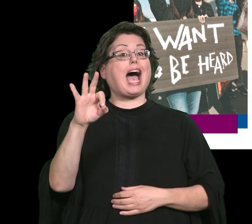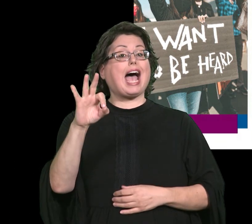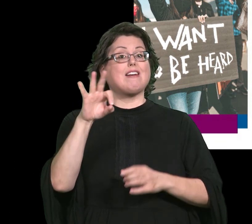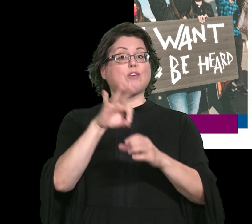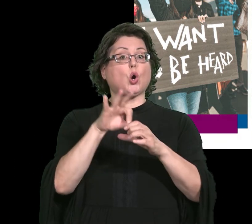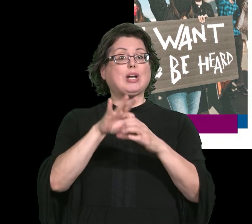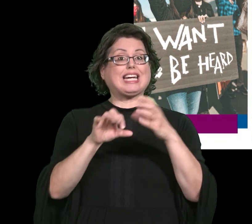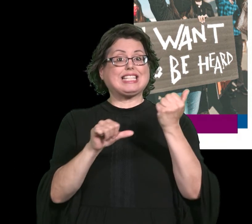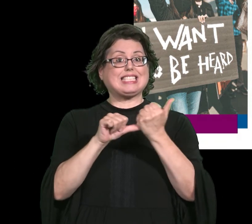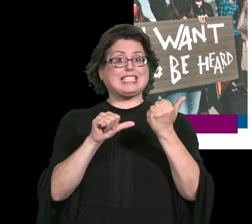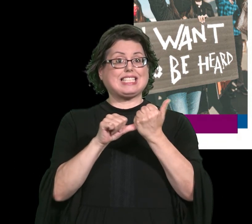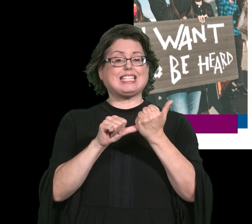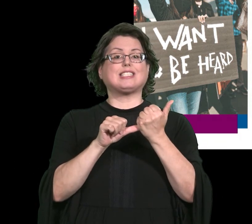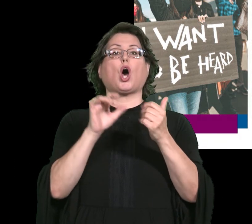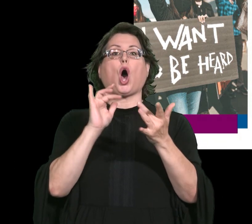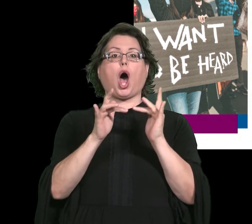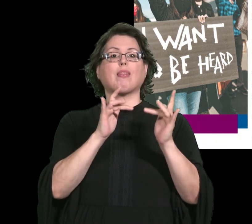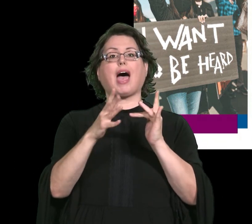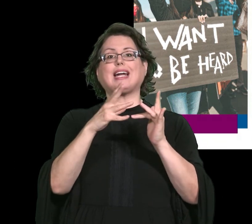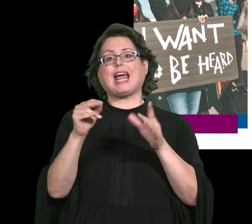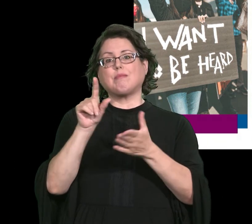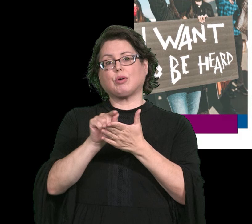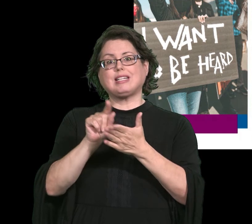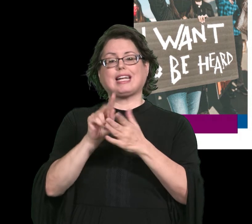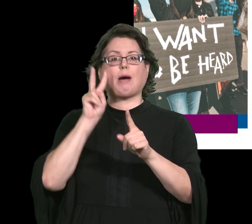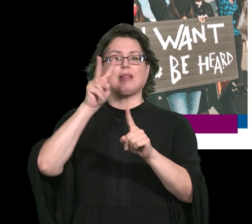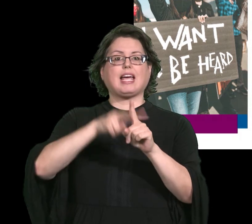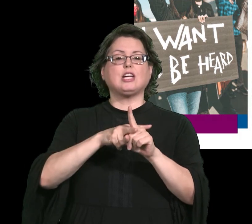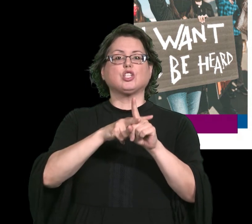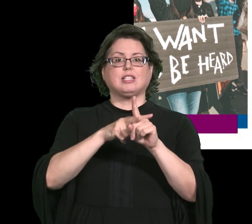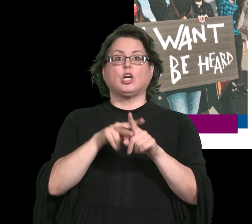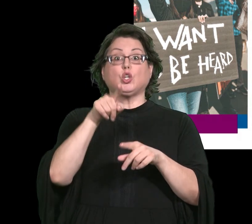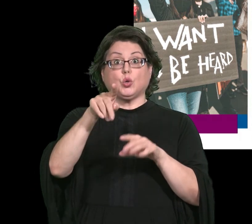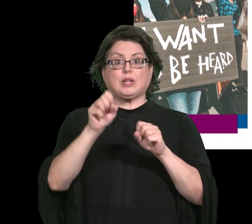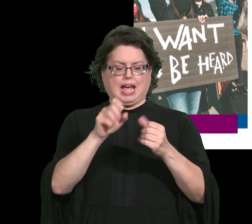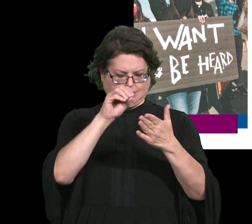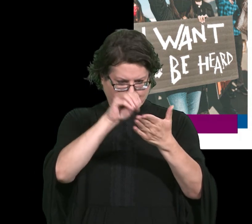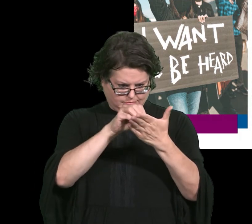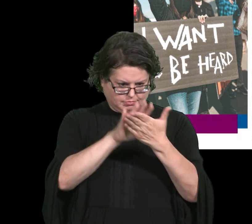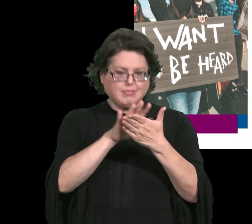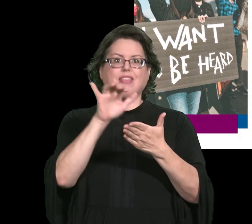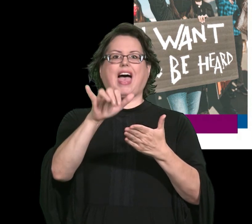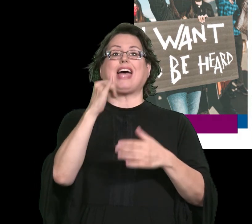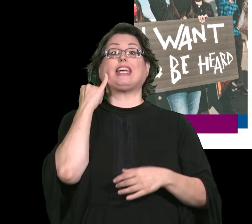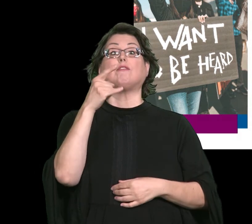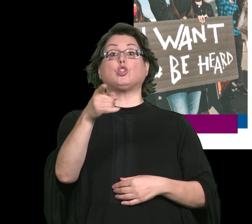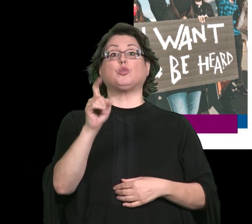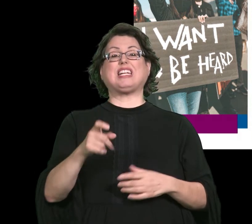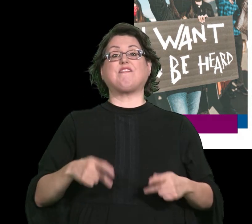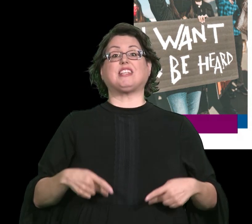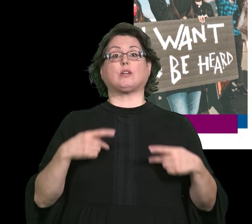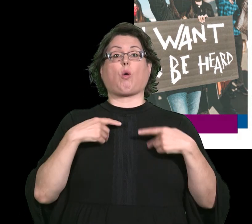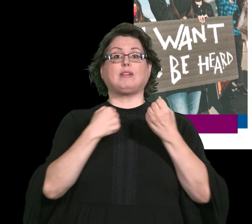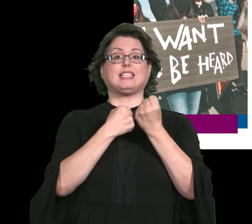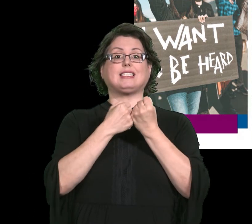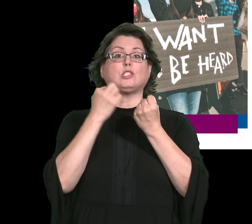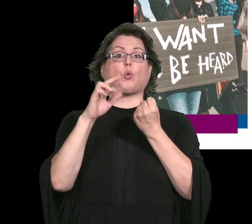assistance. Online and printed applications. Complete this if you need physical assistance or help with language to